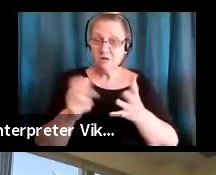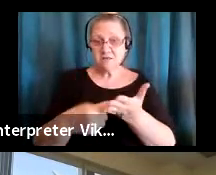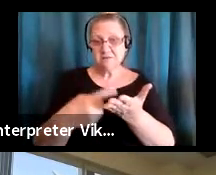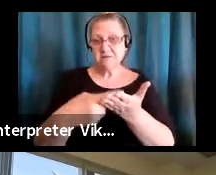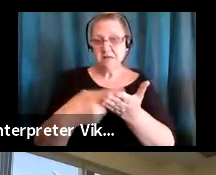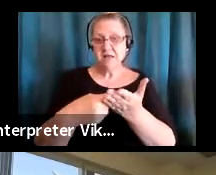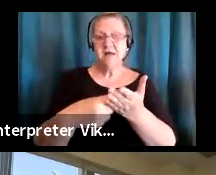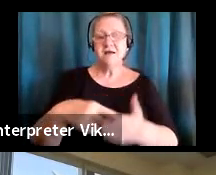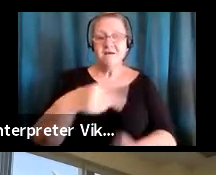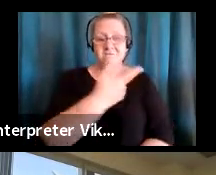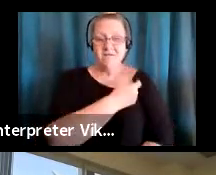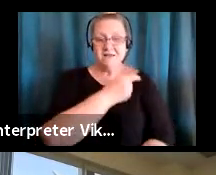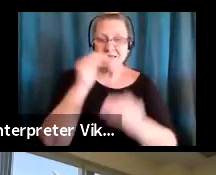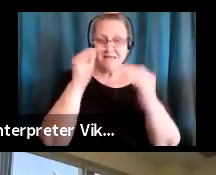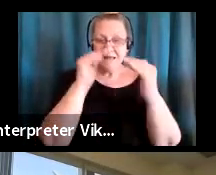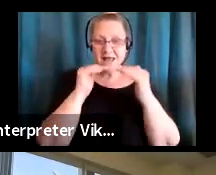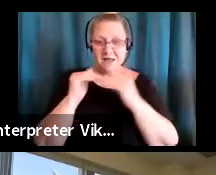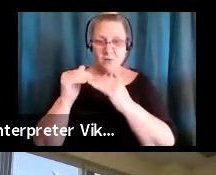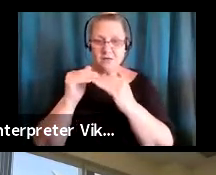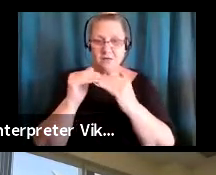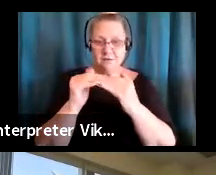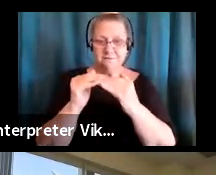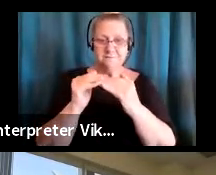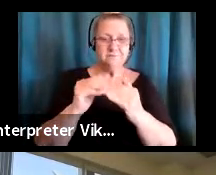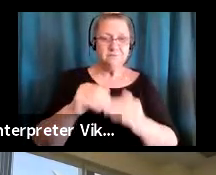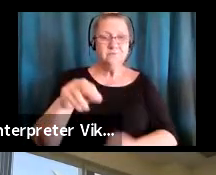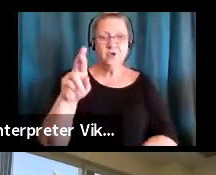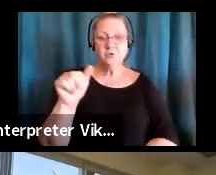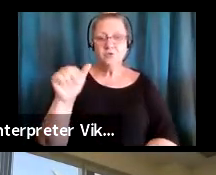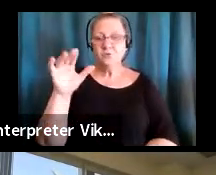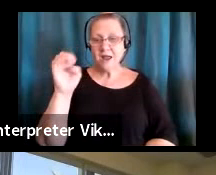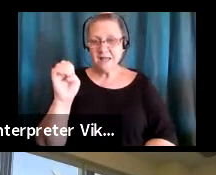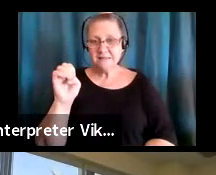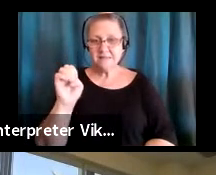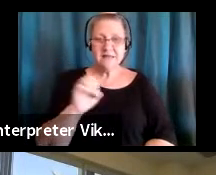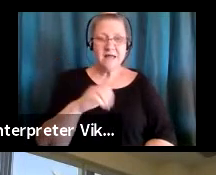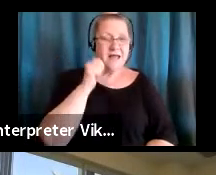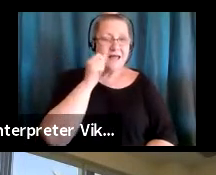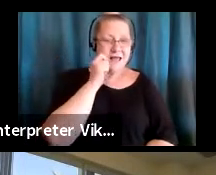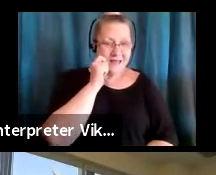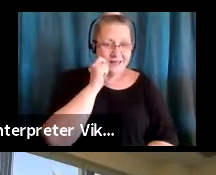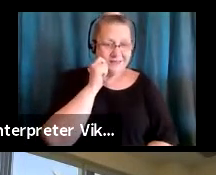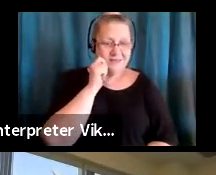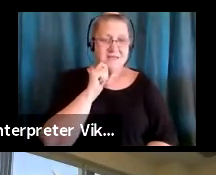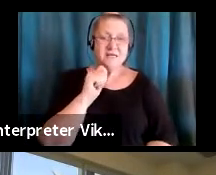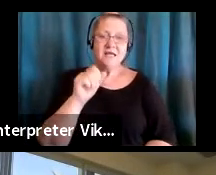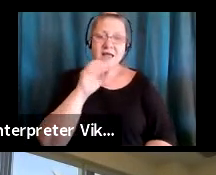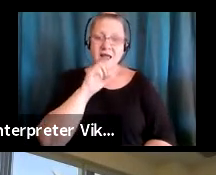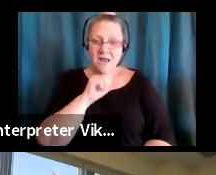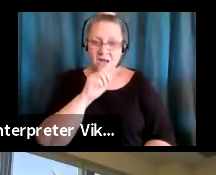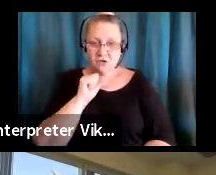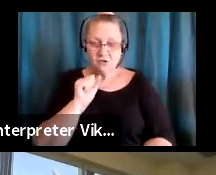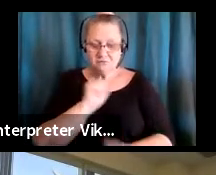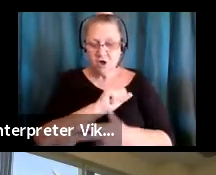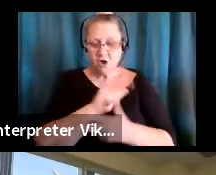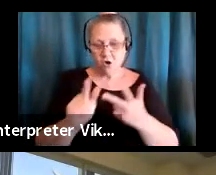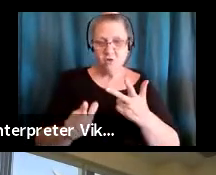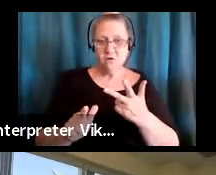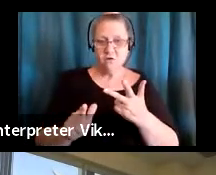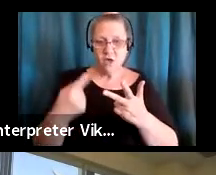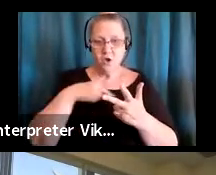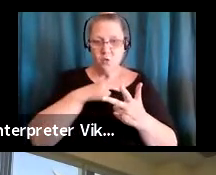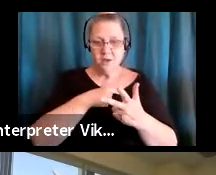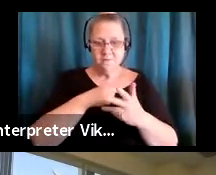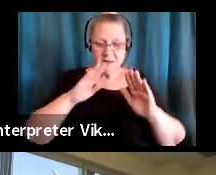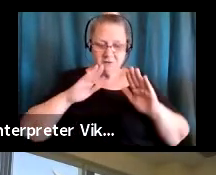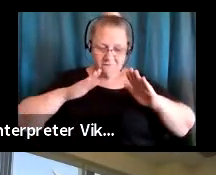equity metric, which is around race and ethnicity and age. Specifically, we've been focused on getting actually down to the